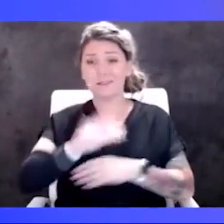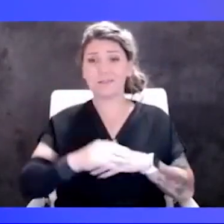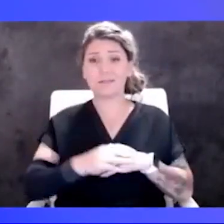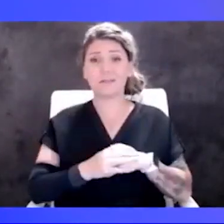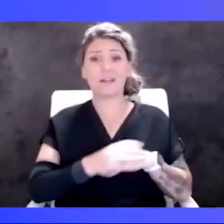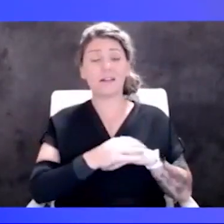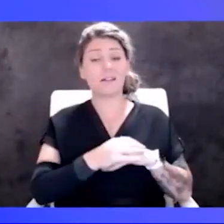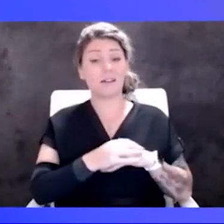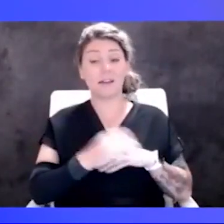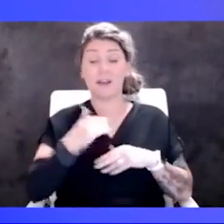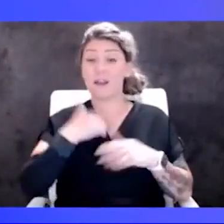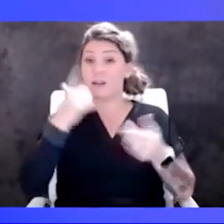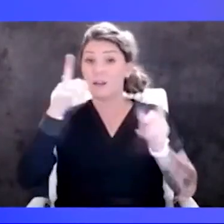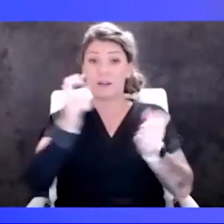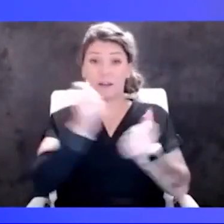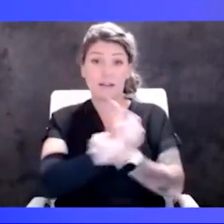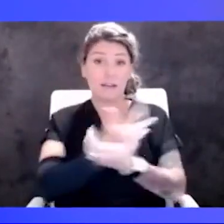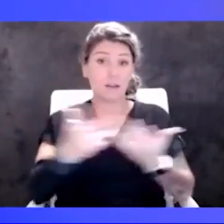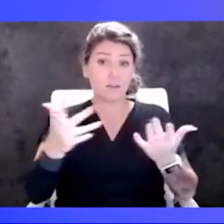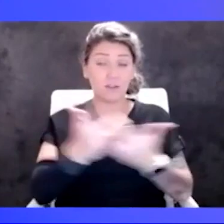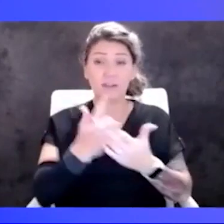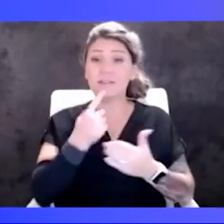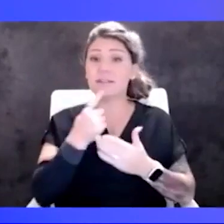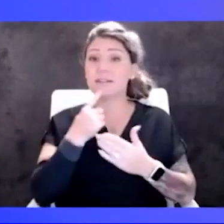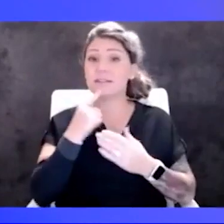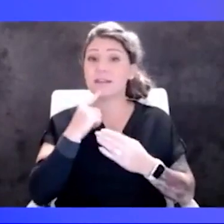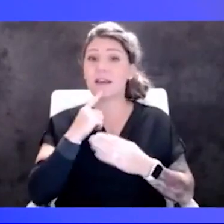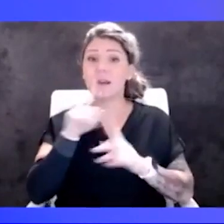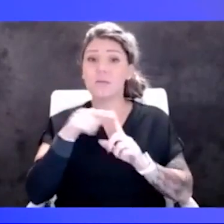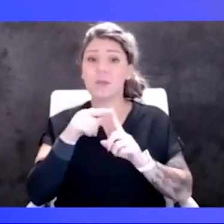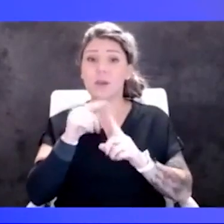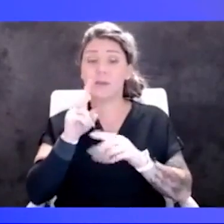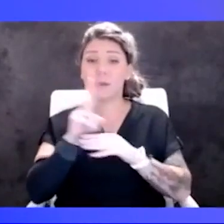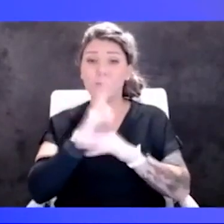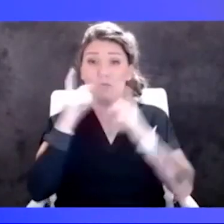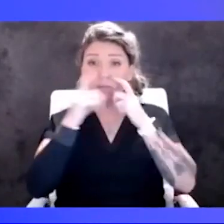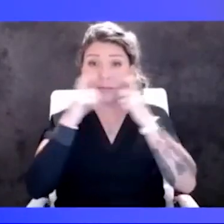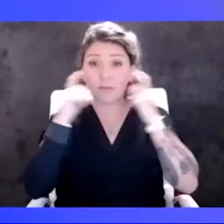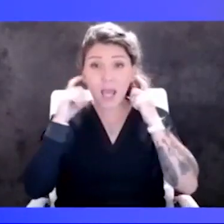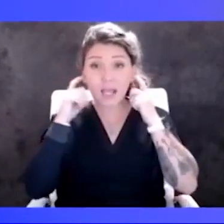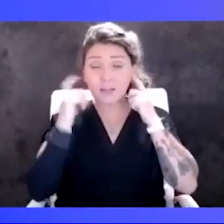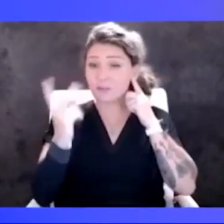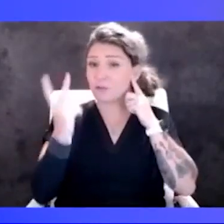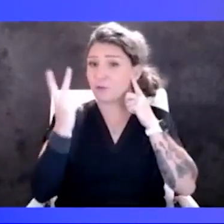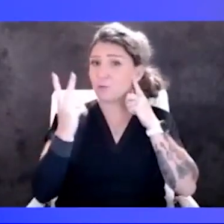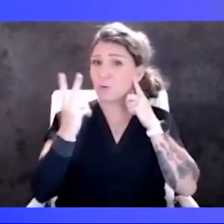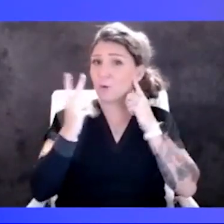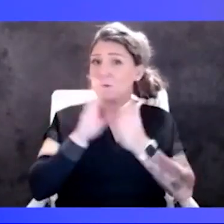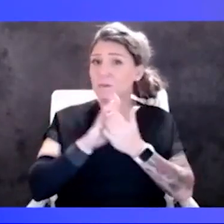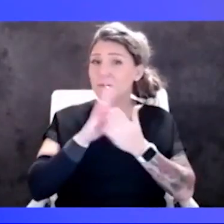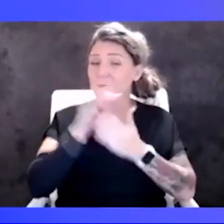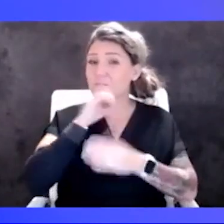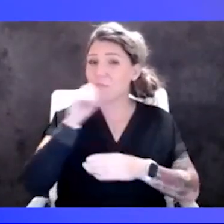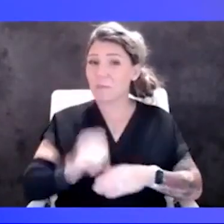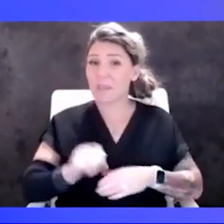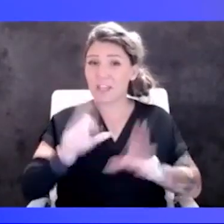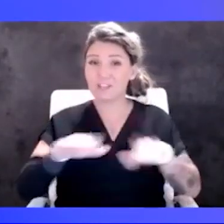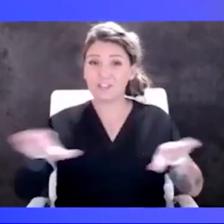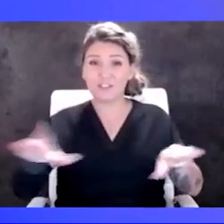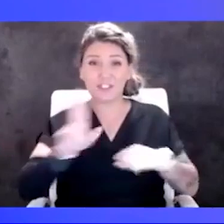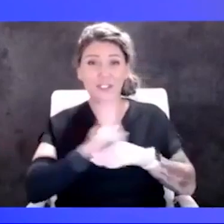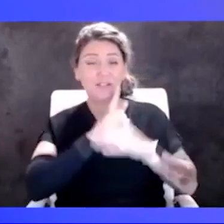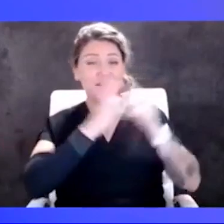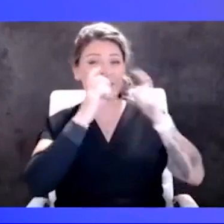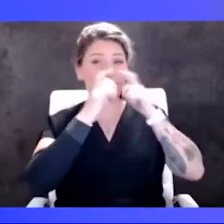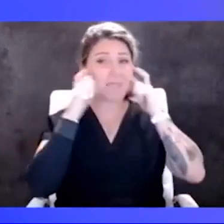with everything that's been said about wearing the mask too. I will say I have 2 school-age children. They wear their masks to school. They wear their mask anytime they go